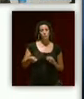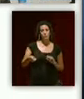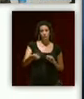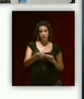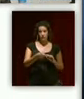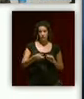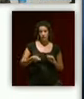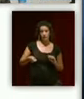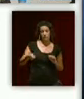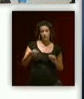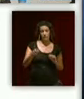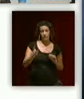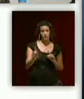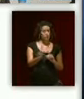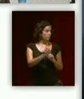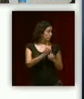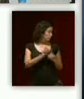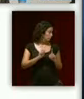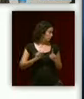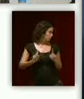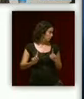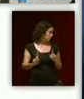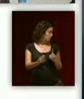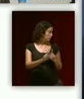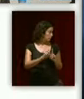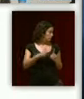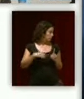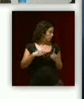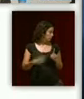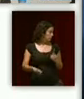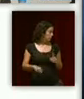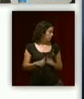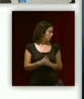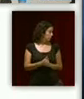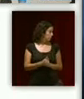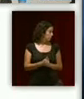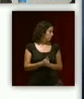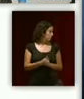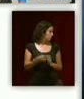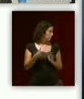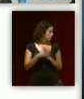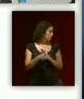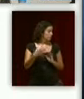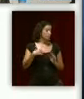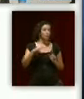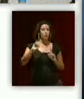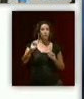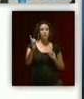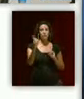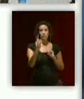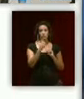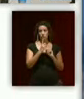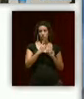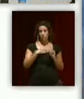certain freedom that allows us to rotate the base of the robot, as you can see on the slide or on the